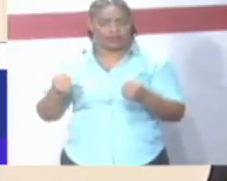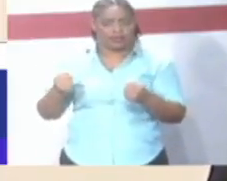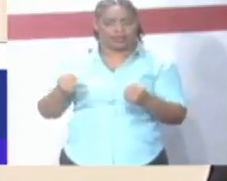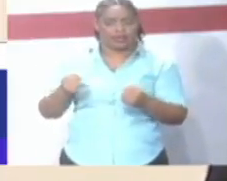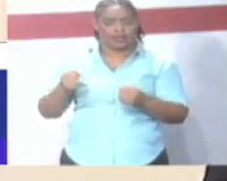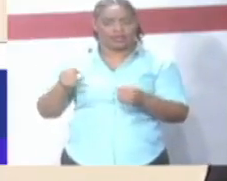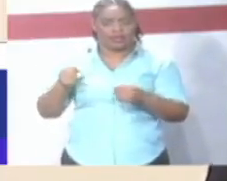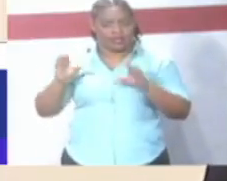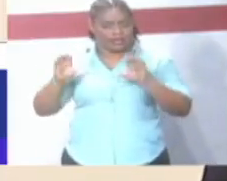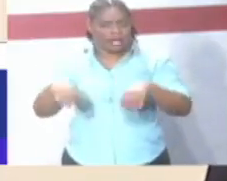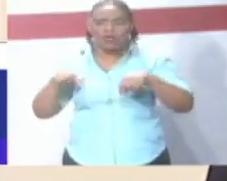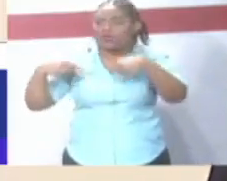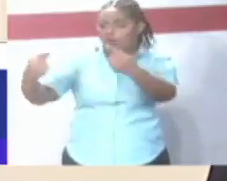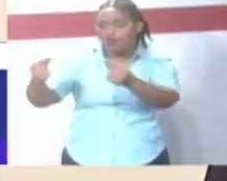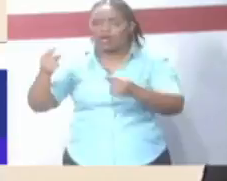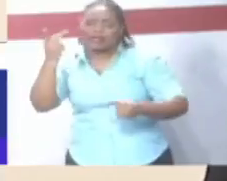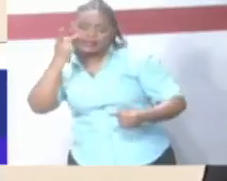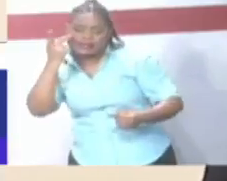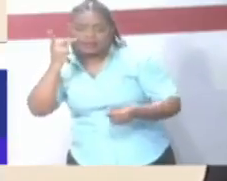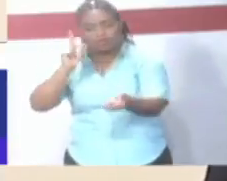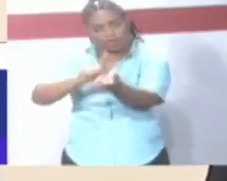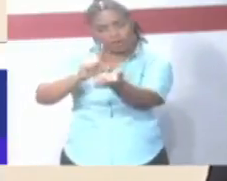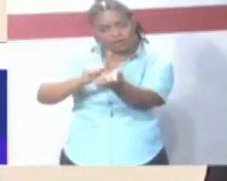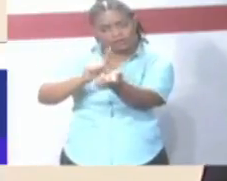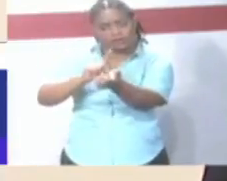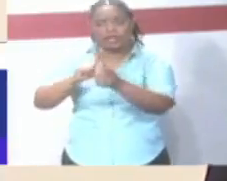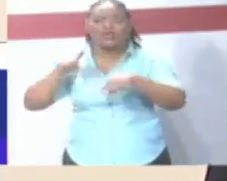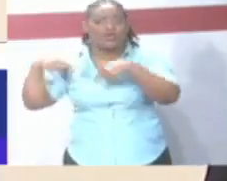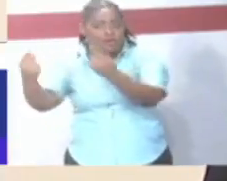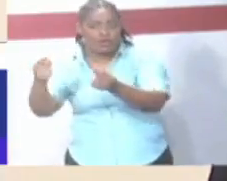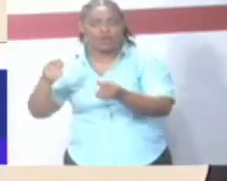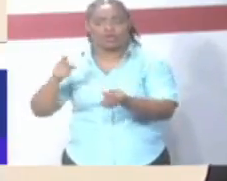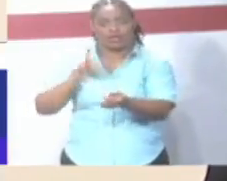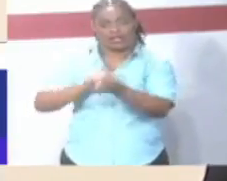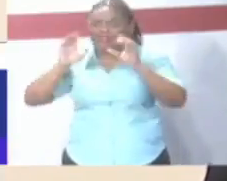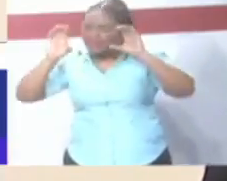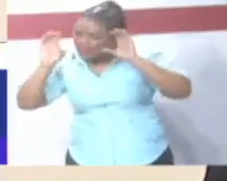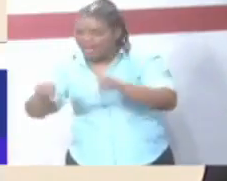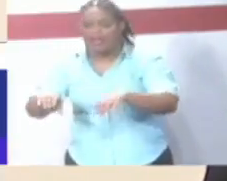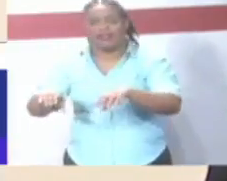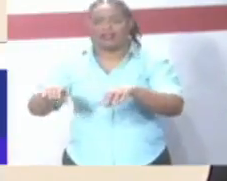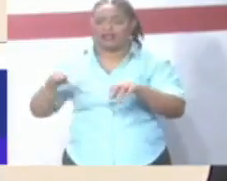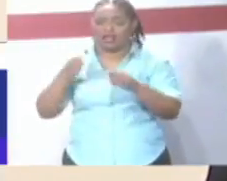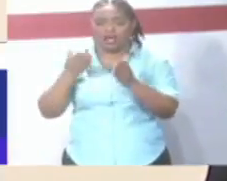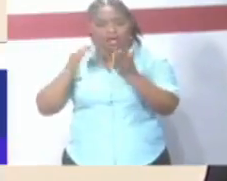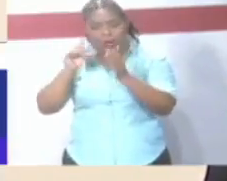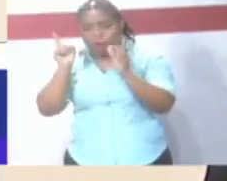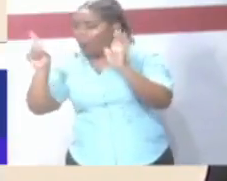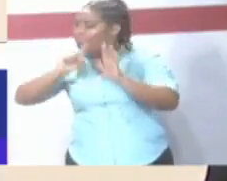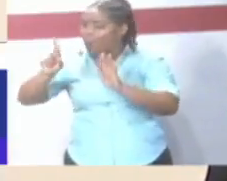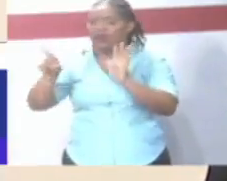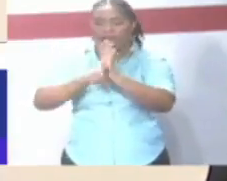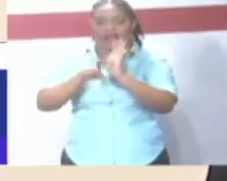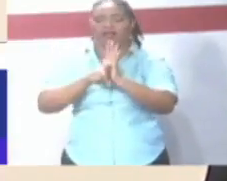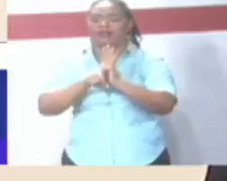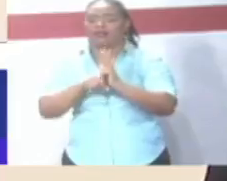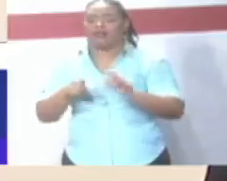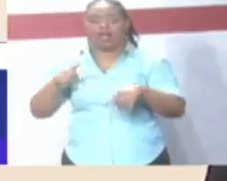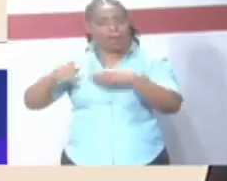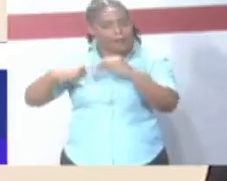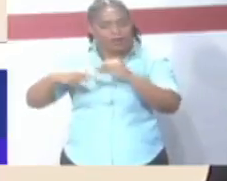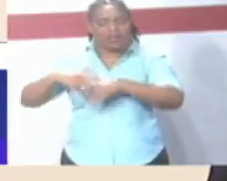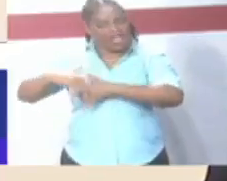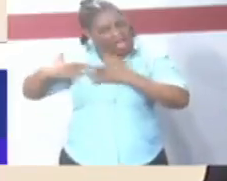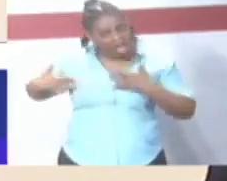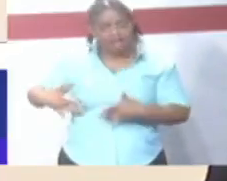that. It's a very important thing. Check your doctor. It could be an early warning sign of heart disease. All right? You don't want to die